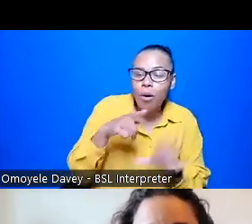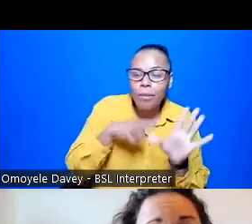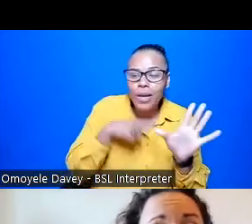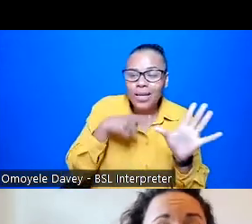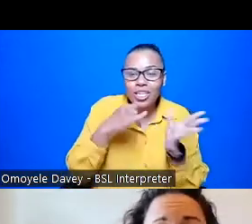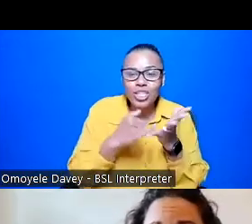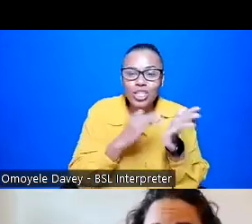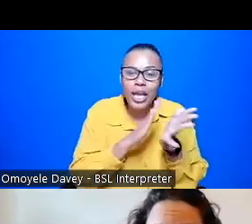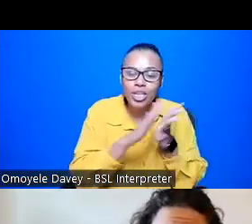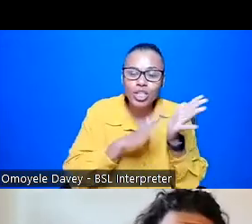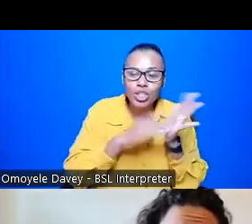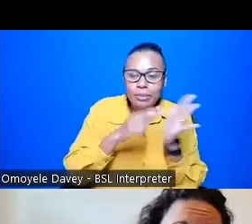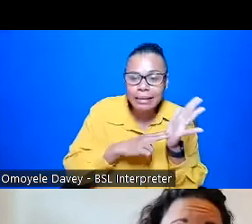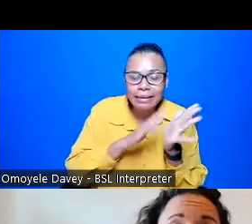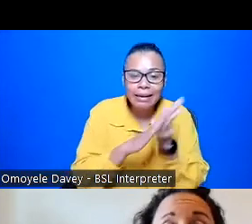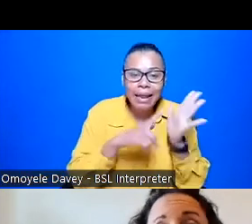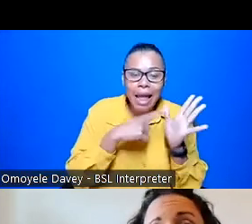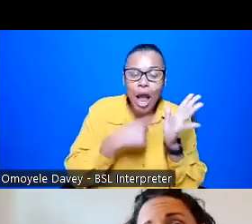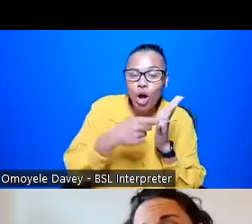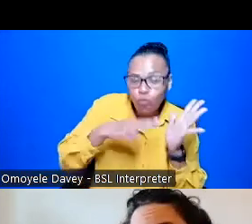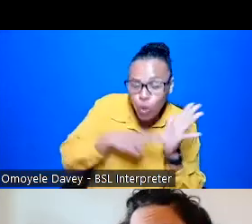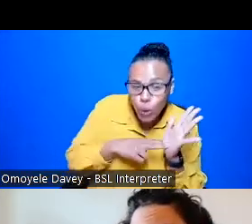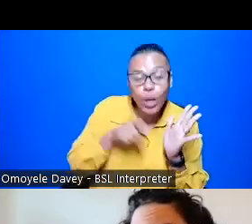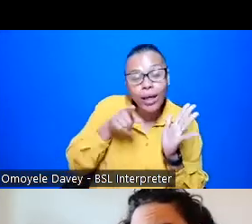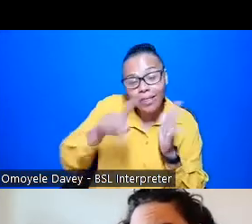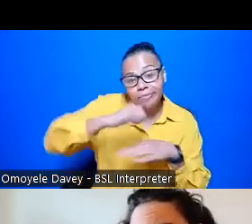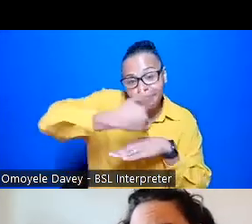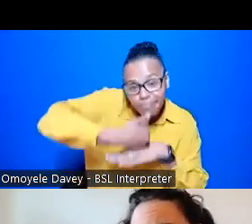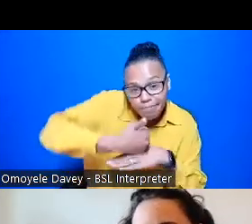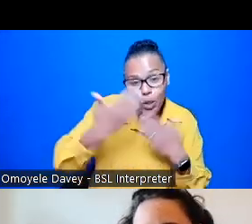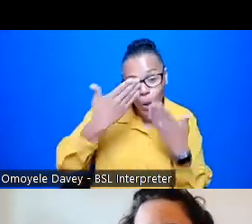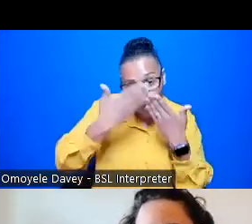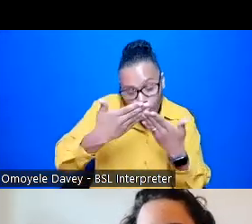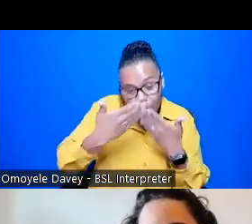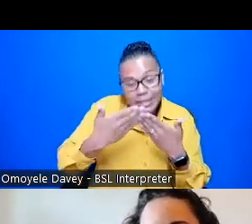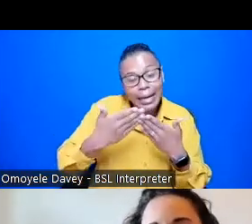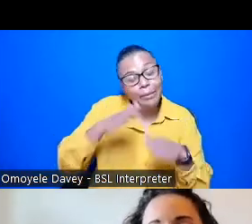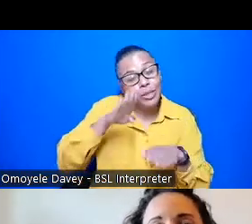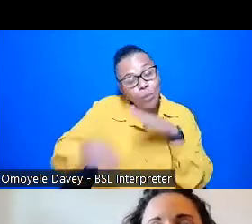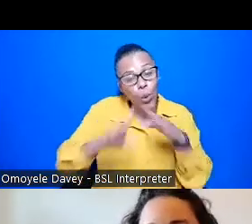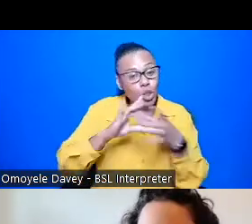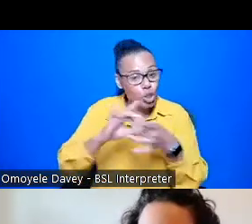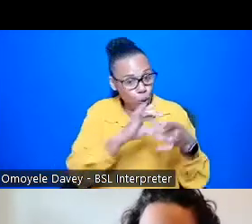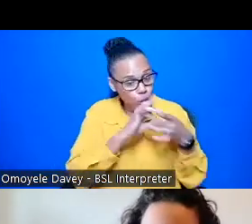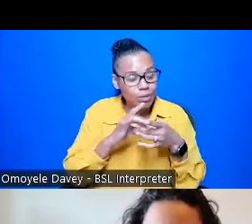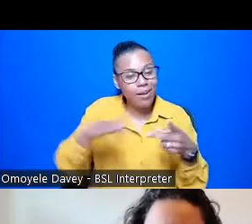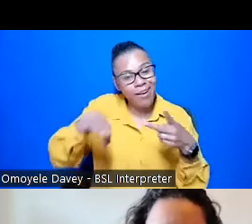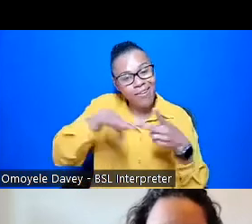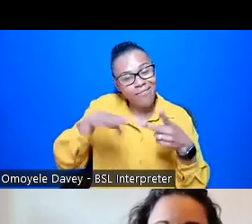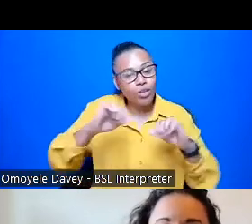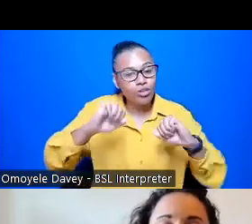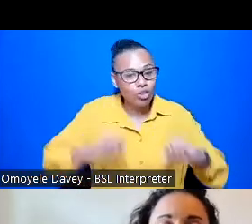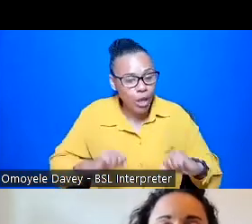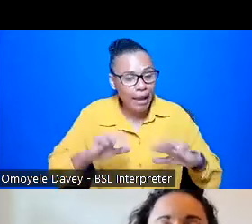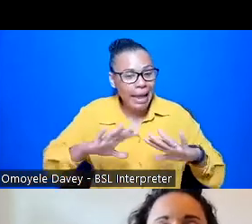the chair of and founder of the Muslim Sports Association, and she's the vice chair for Inactivity on the